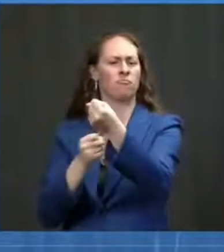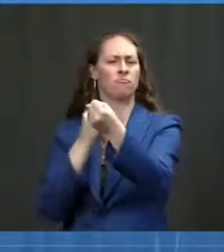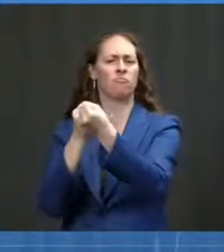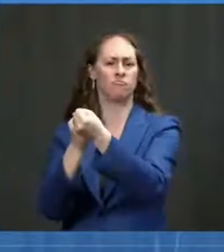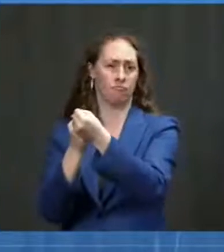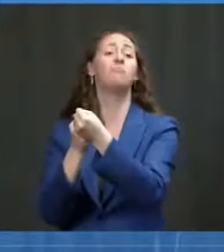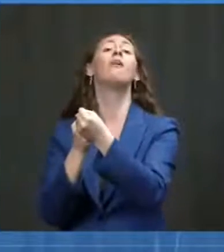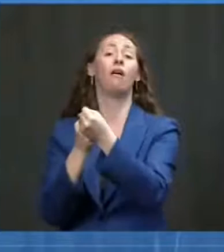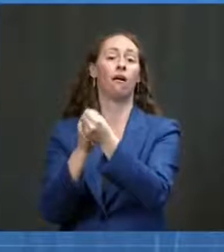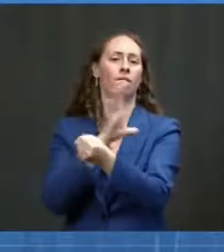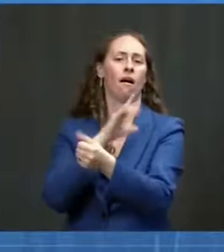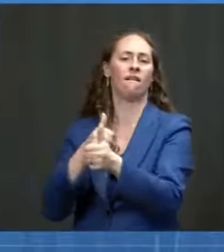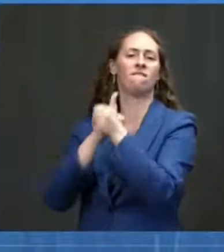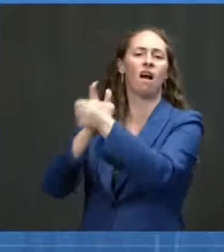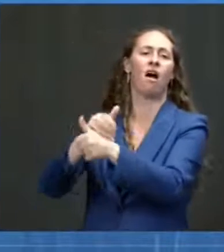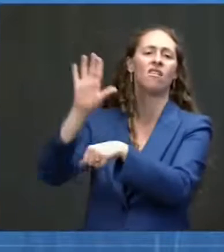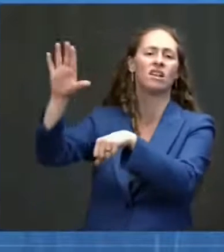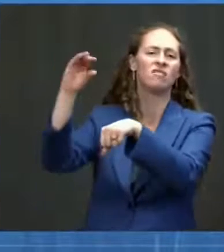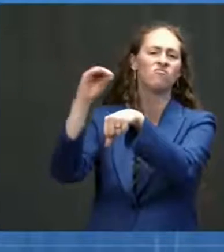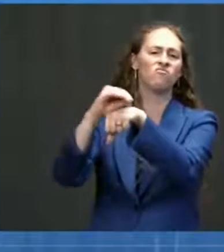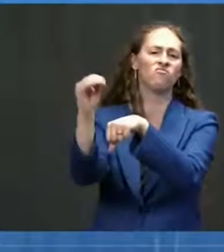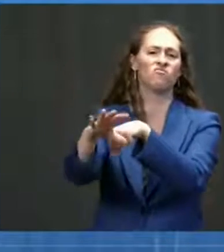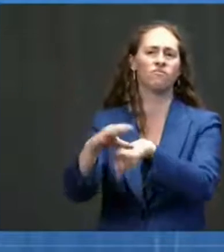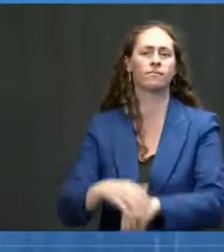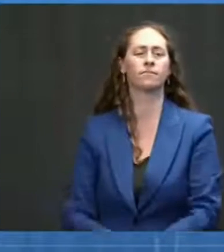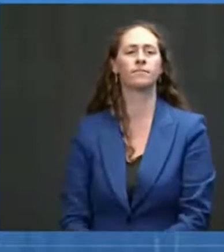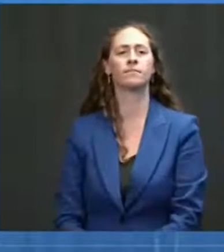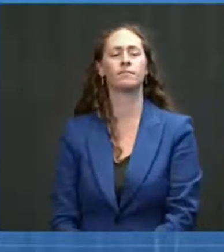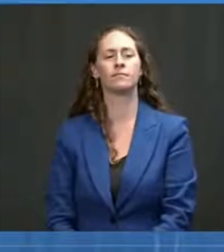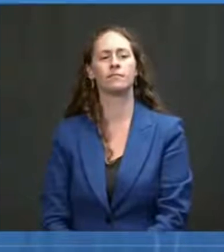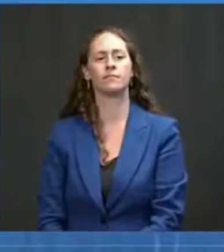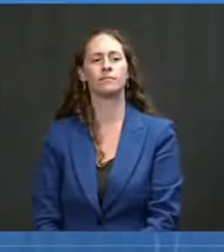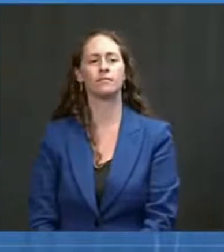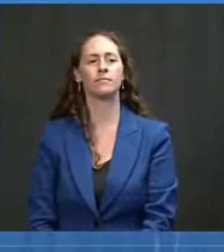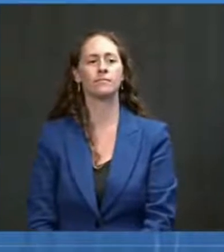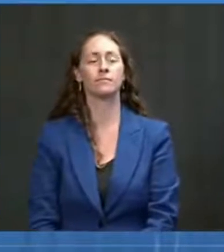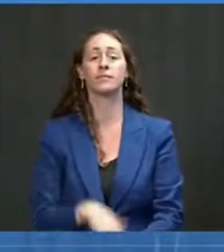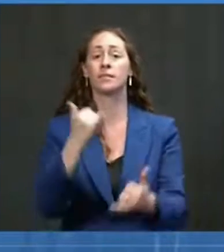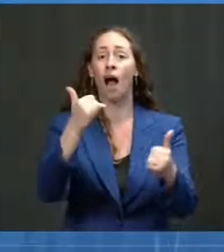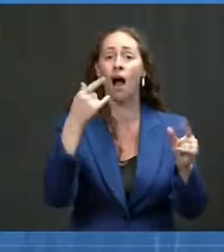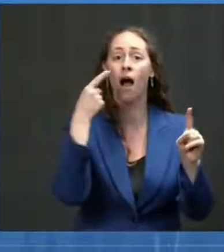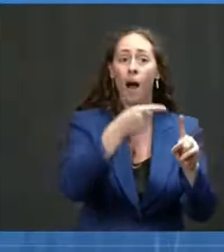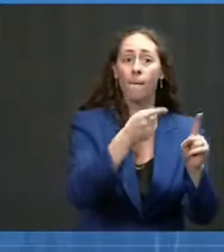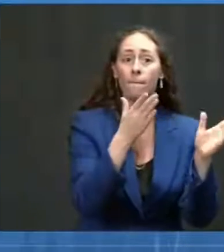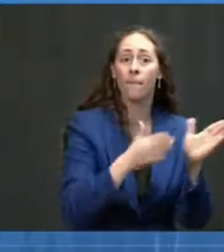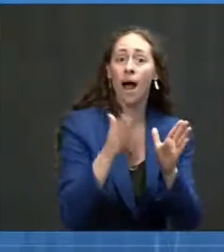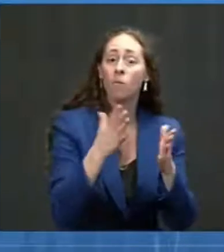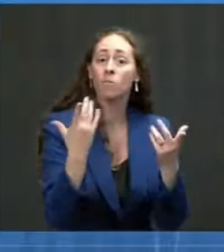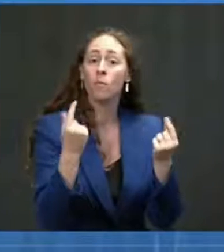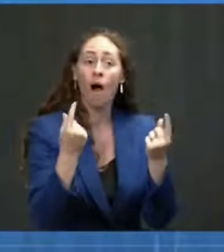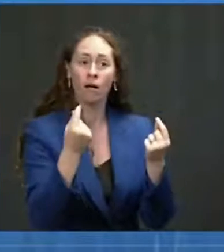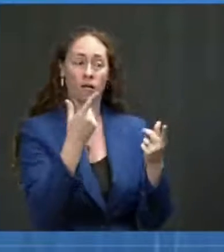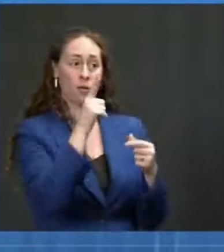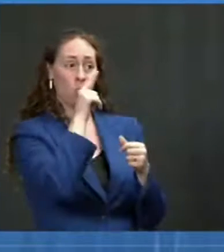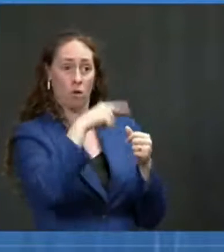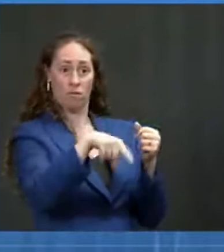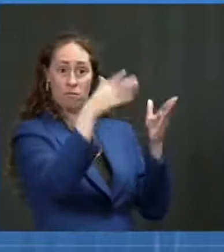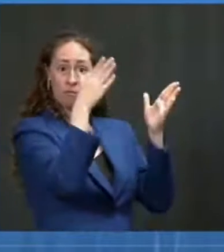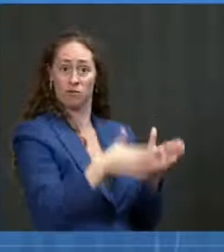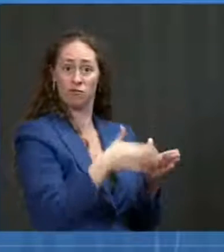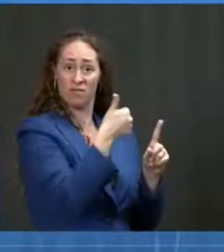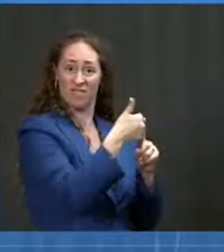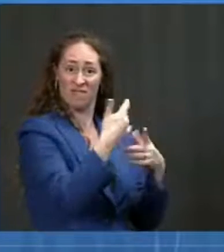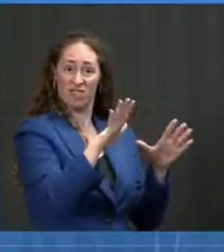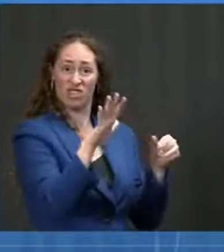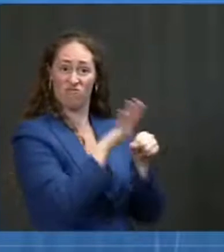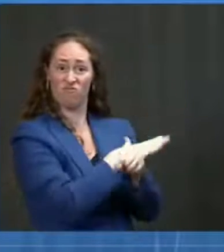review of the evidence. The plan ensures that people who were fully vaccinated earliest in the vaccination rollout will be eligible for a